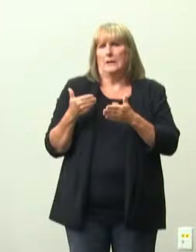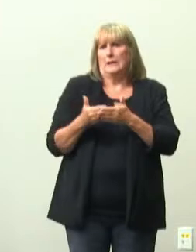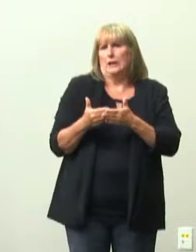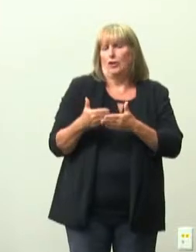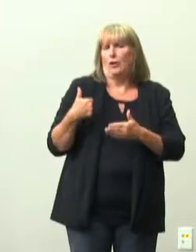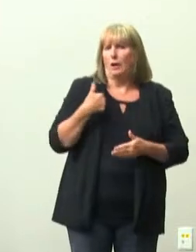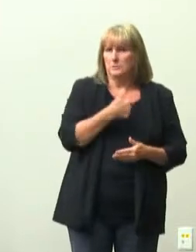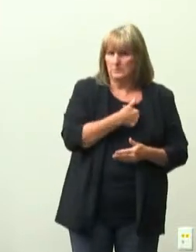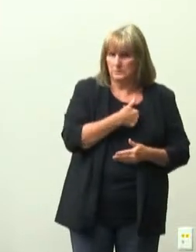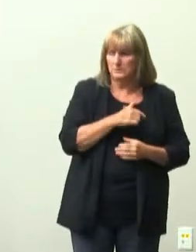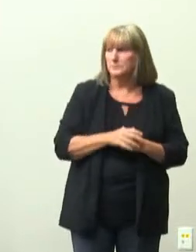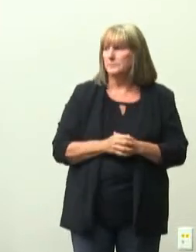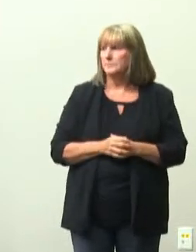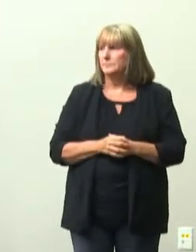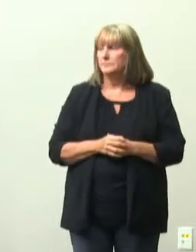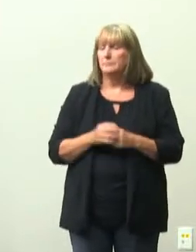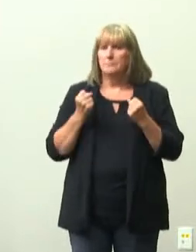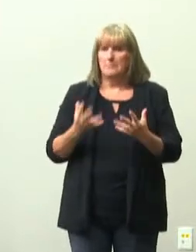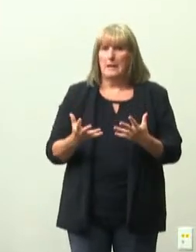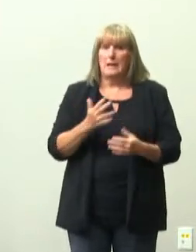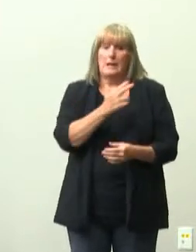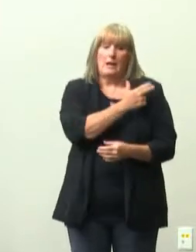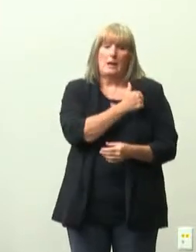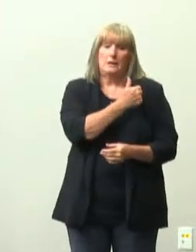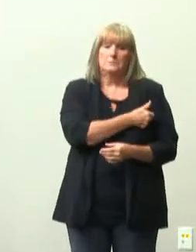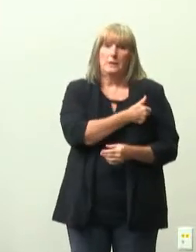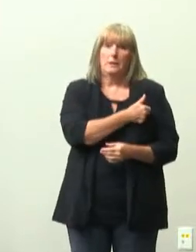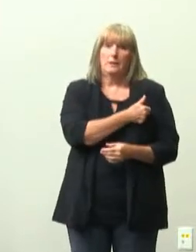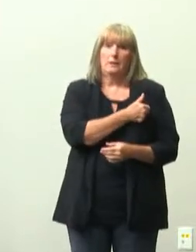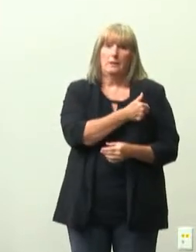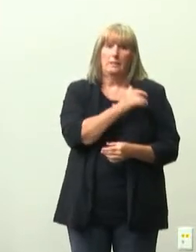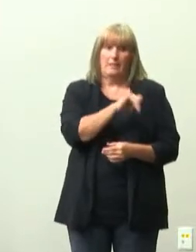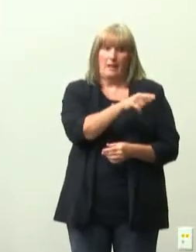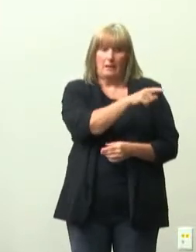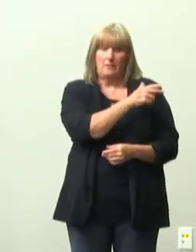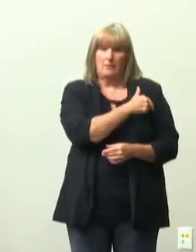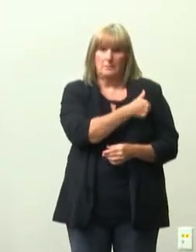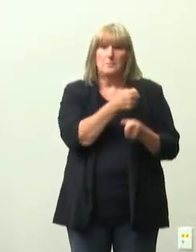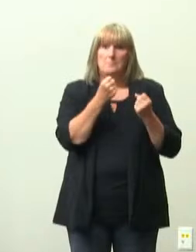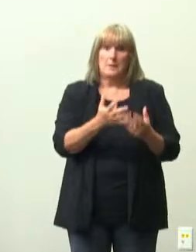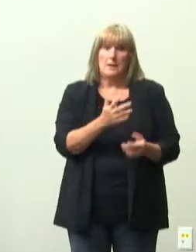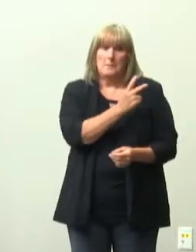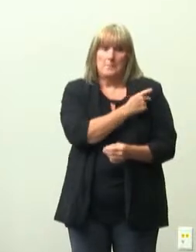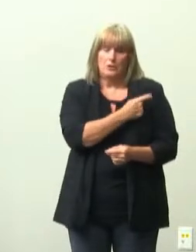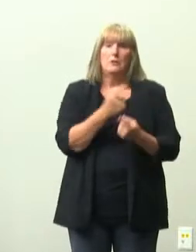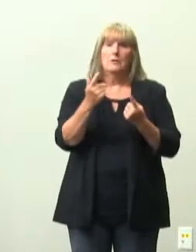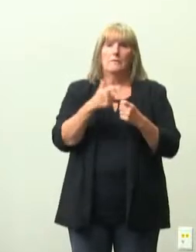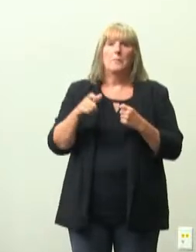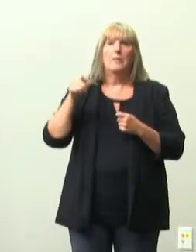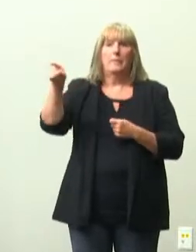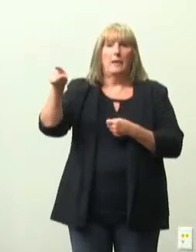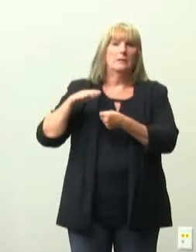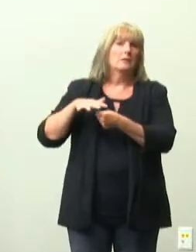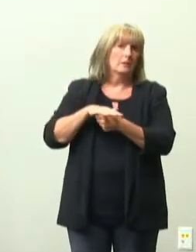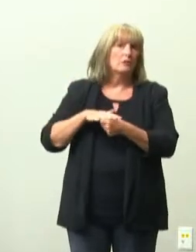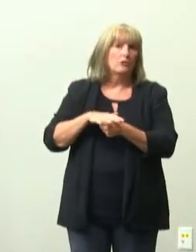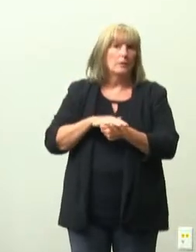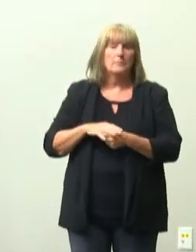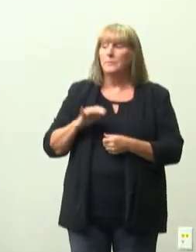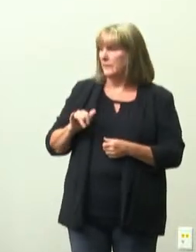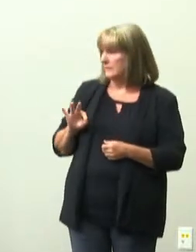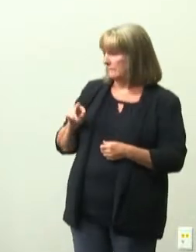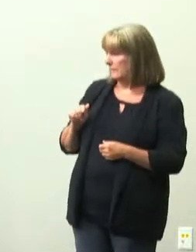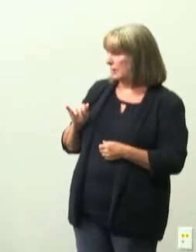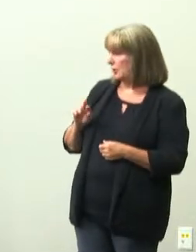us, and many of the hospitals, many of those patients are coming from that area. Is that